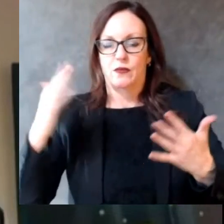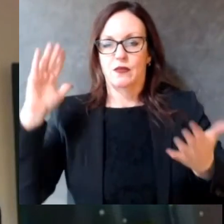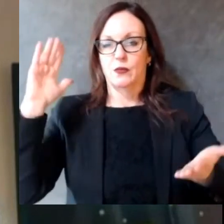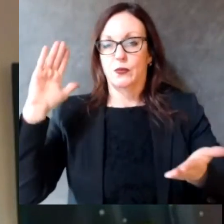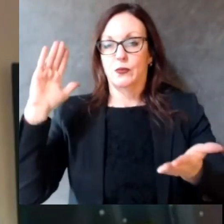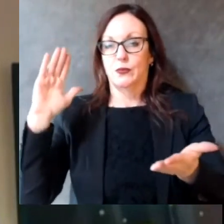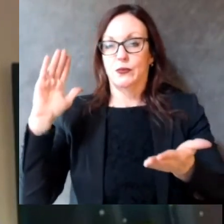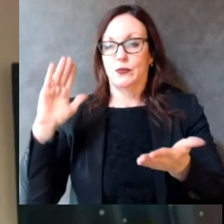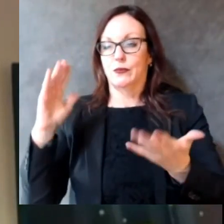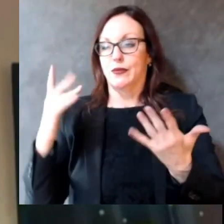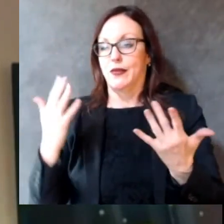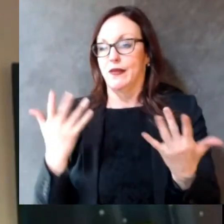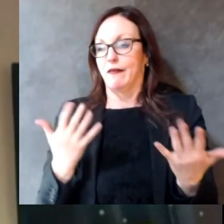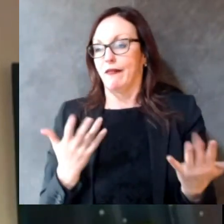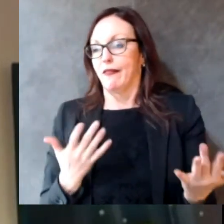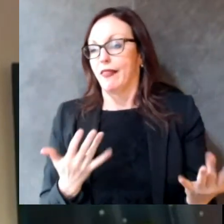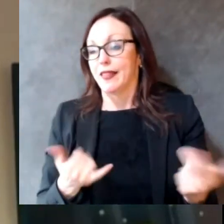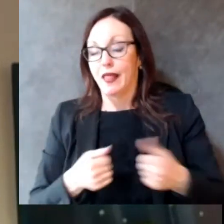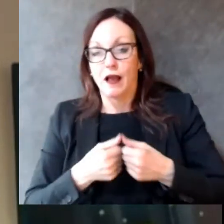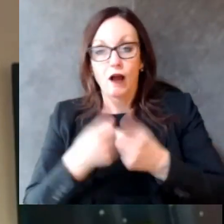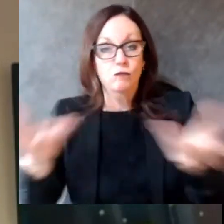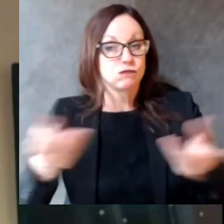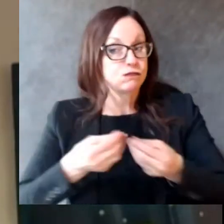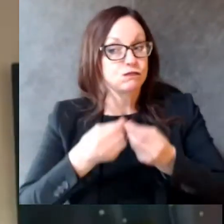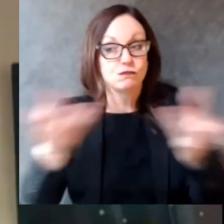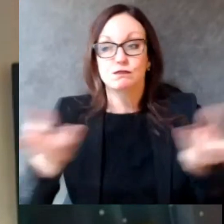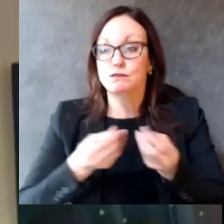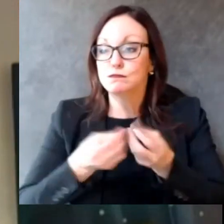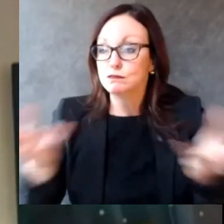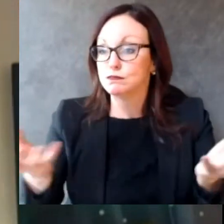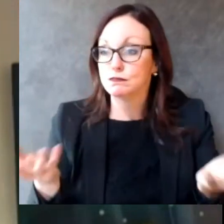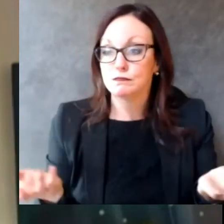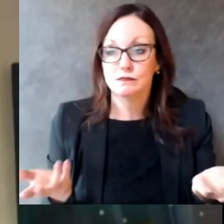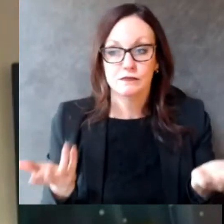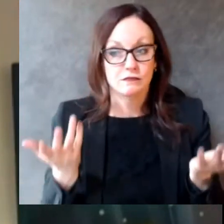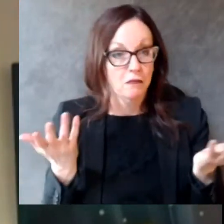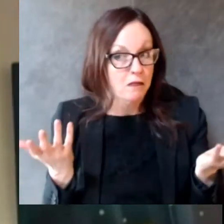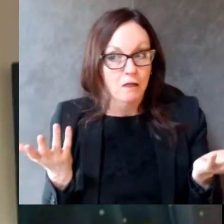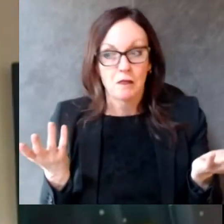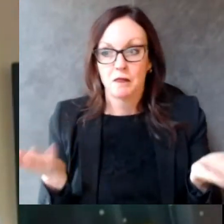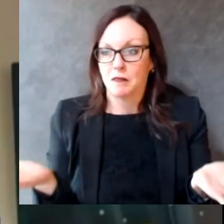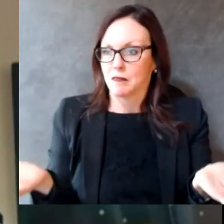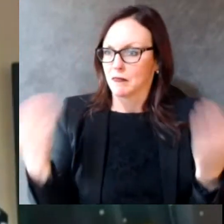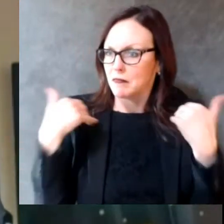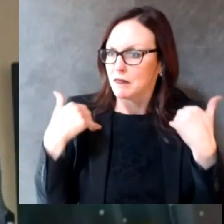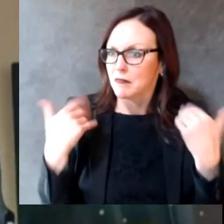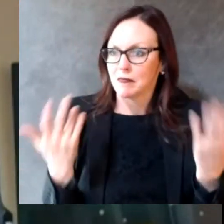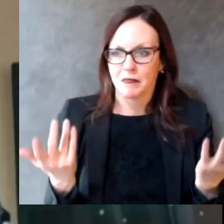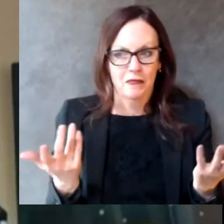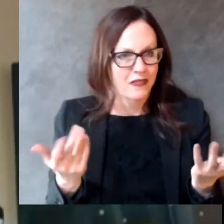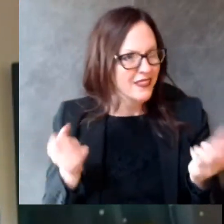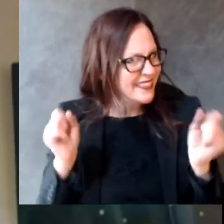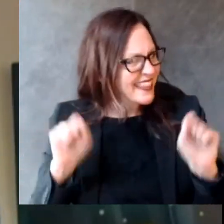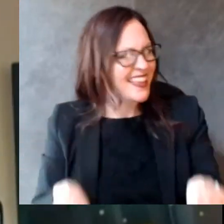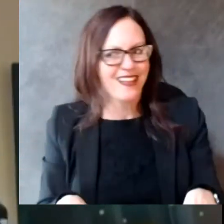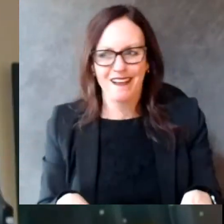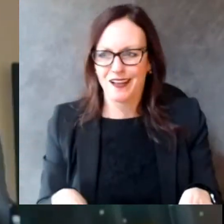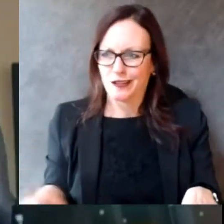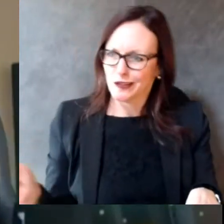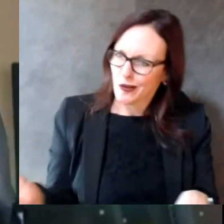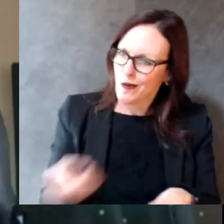very quickly able to get doses. And then very quickly we saw demand drop